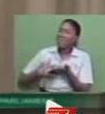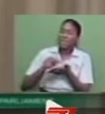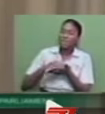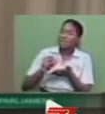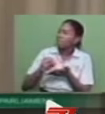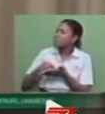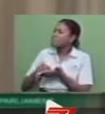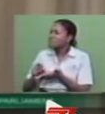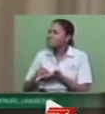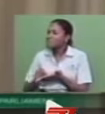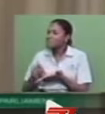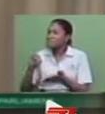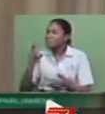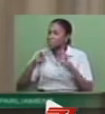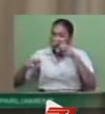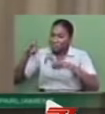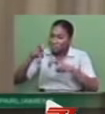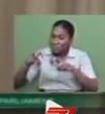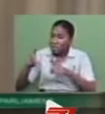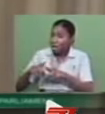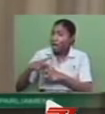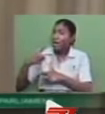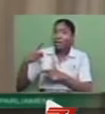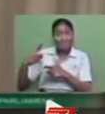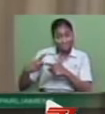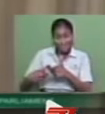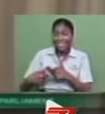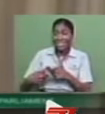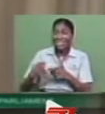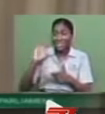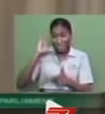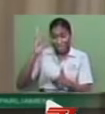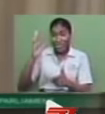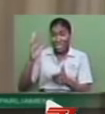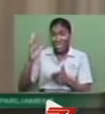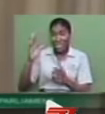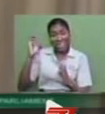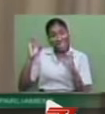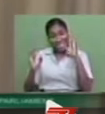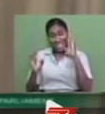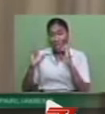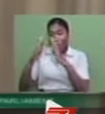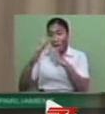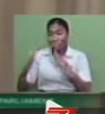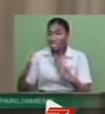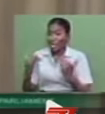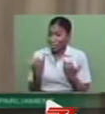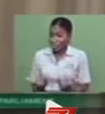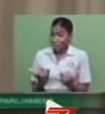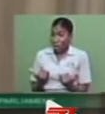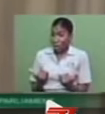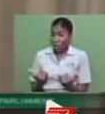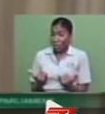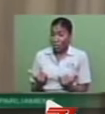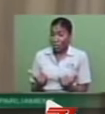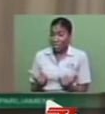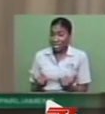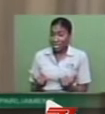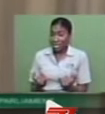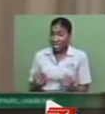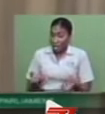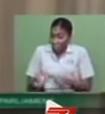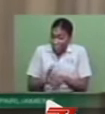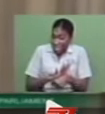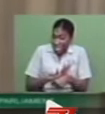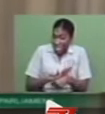these assessors now in the COVID and given the home invasions and the robberies and so on, people are afraid, they're at risk,